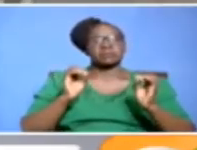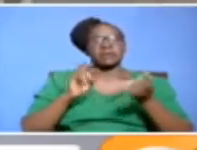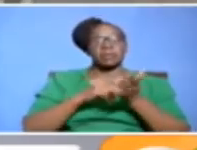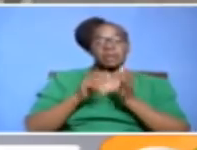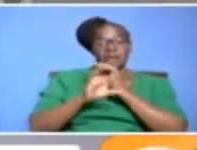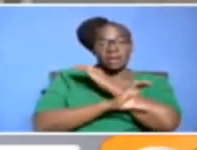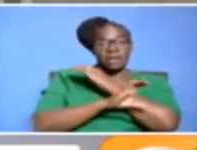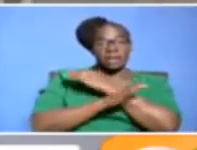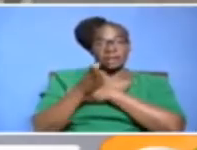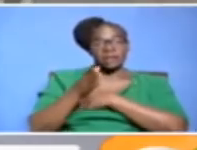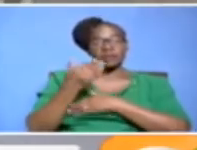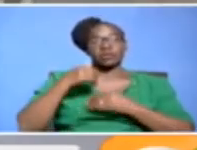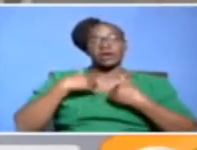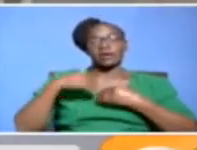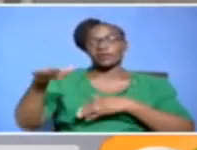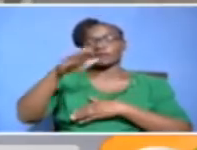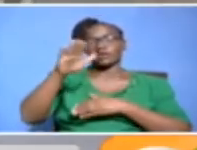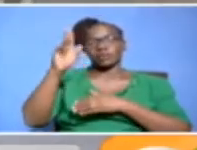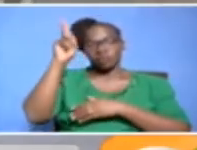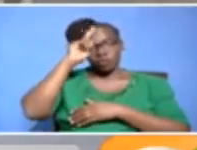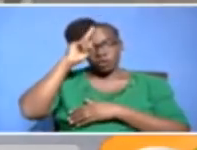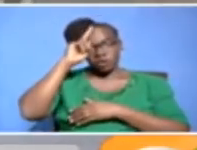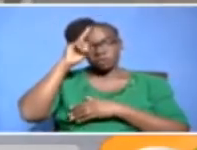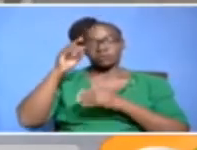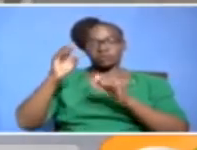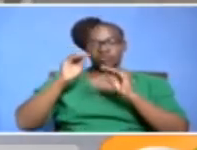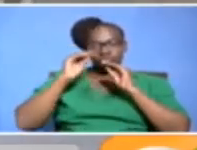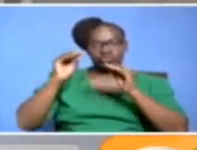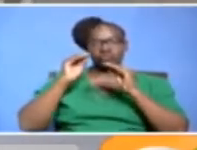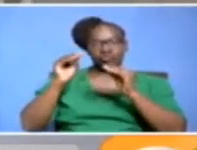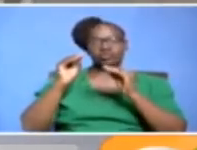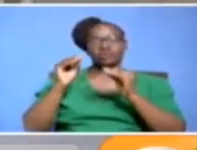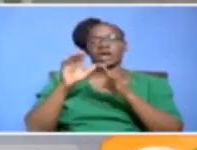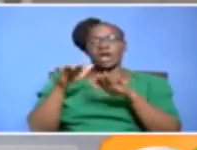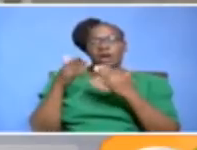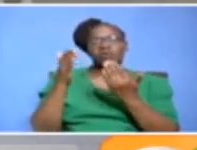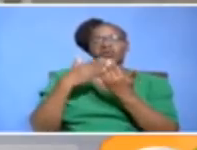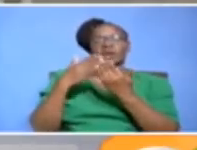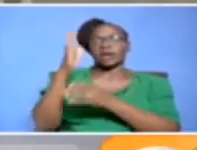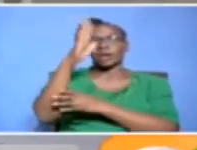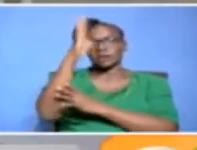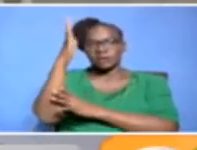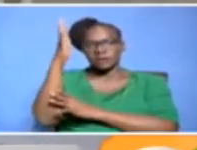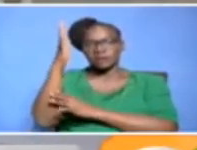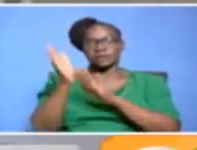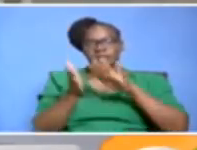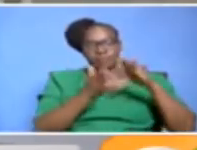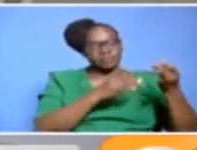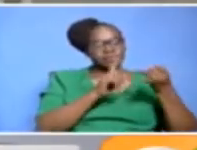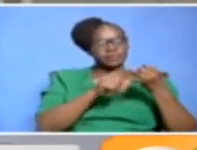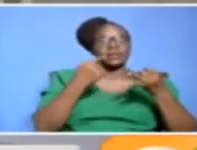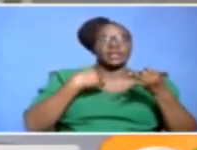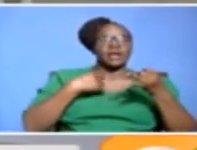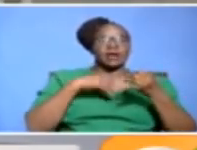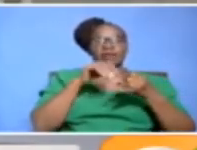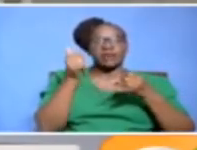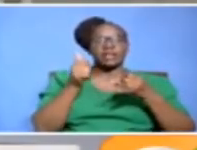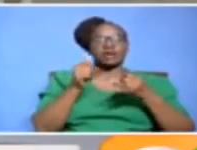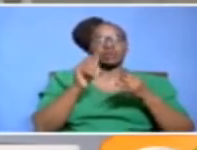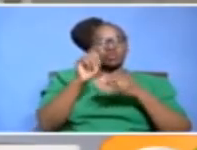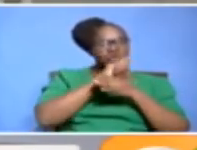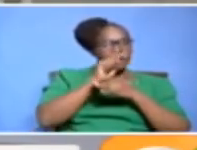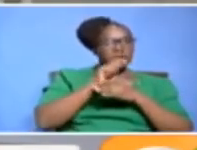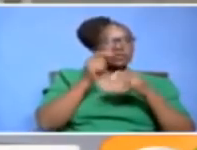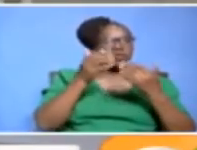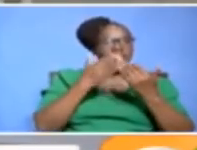country, we have environment police who have been taught by NEMA on how to take care of trees. We have wildlife police who have been taught by whoever to